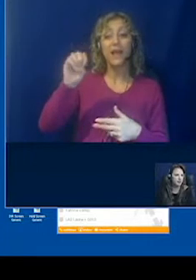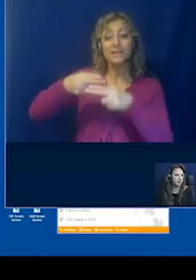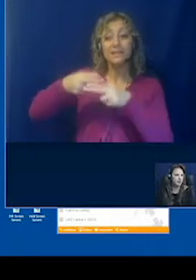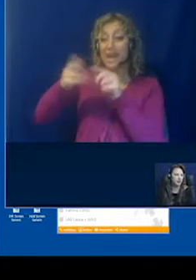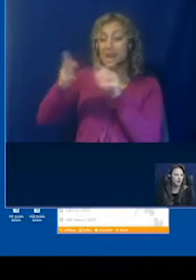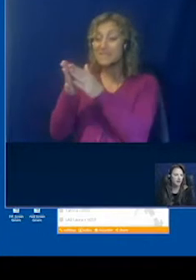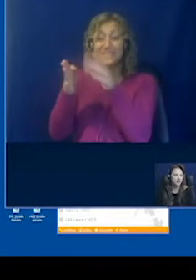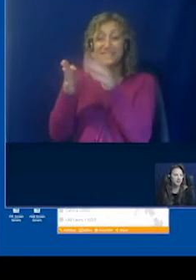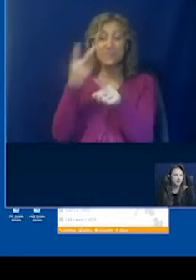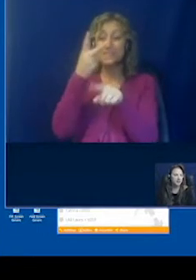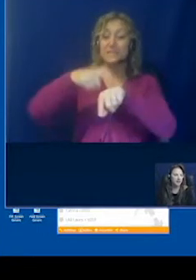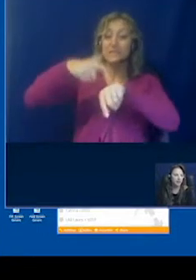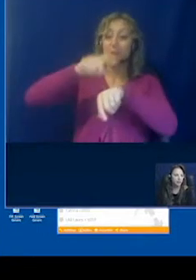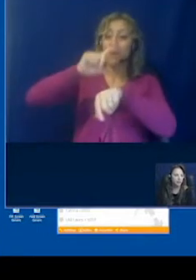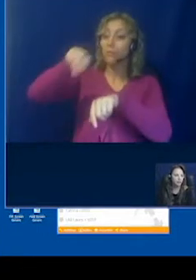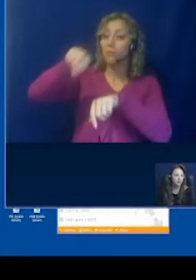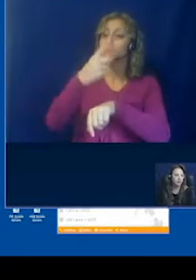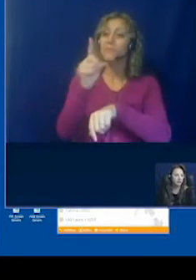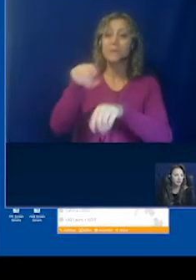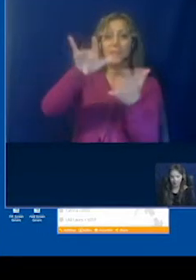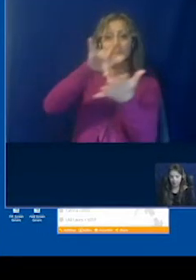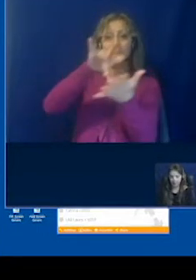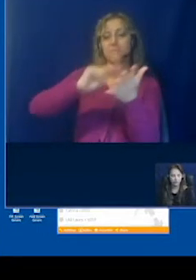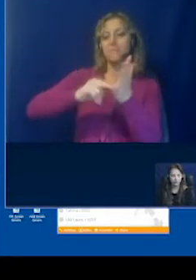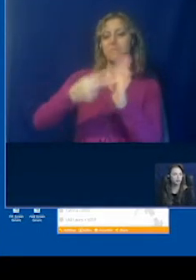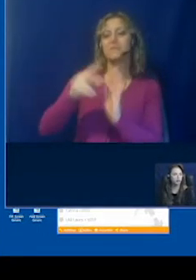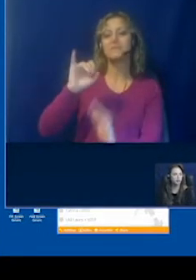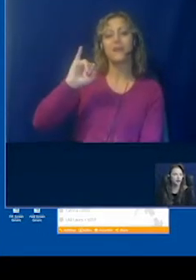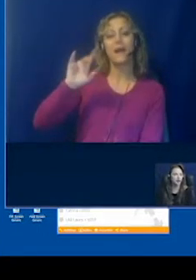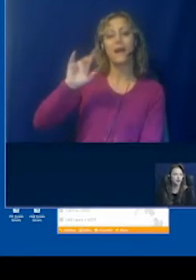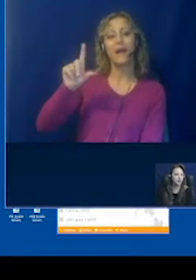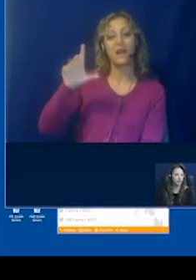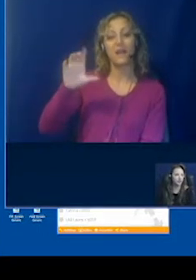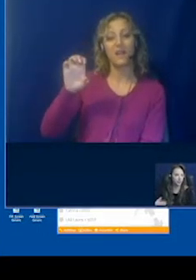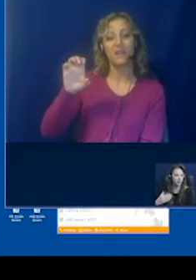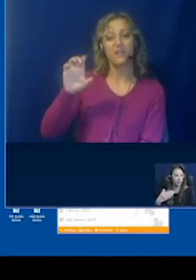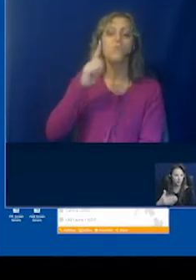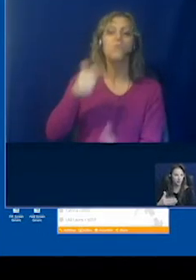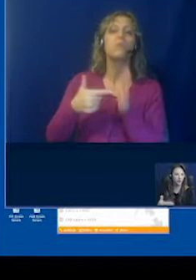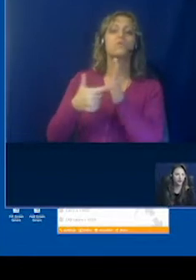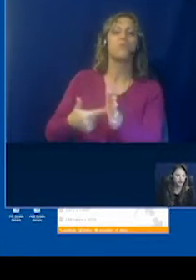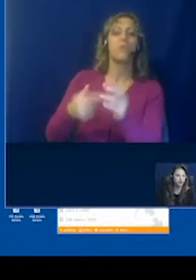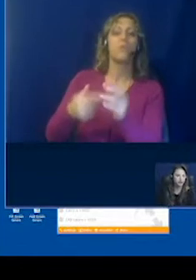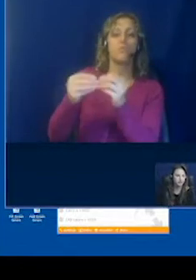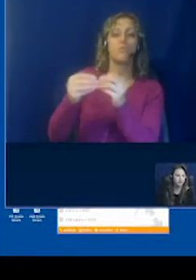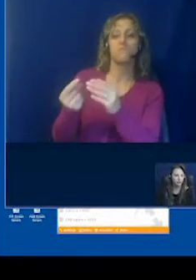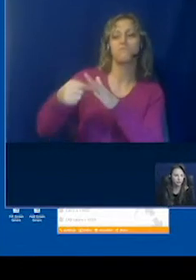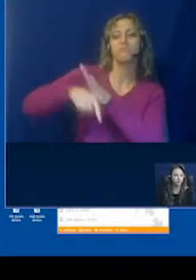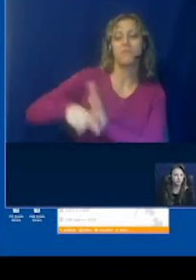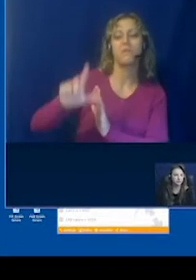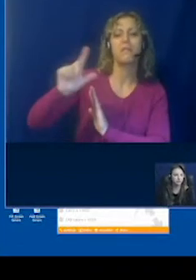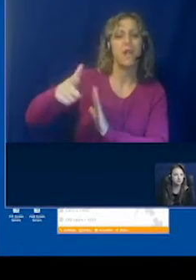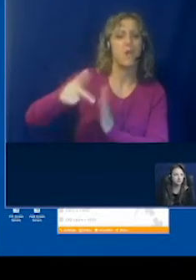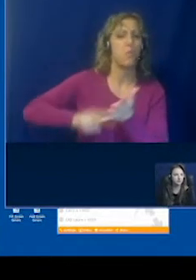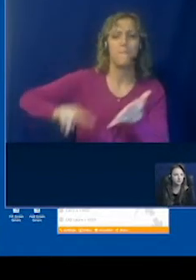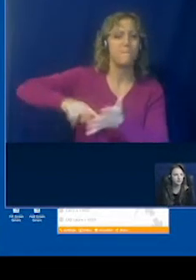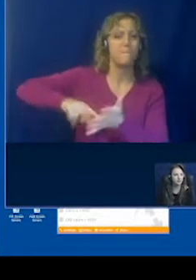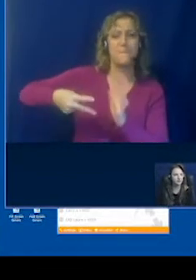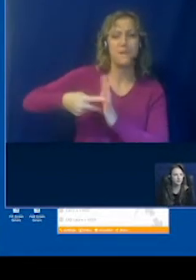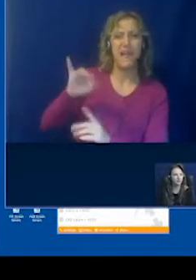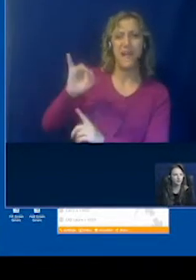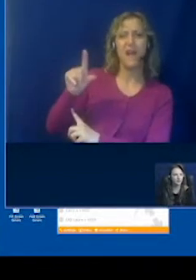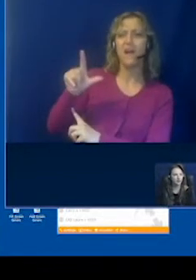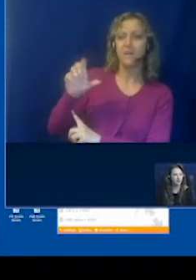timepiece. That means she's idle, and I'll show you that a little bit further down, what that means, idle.